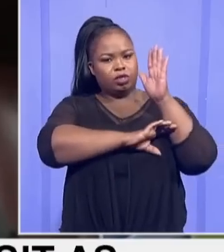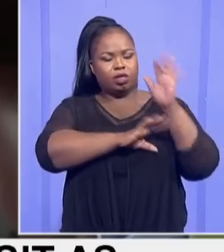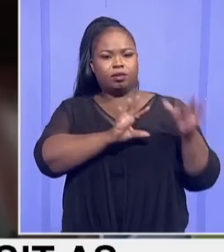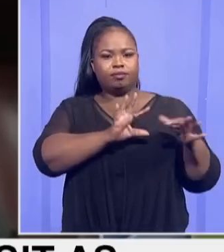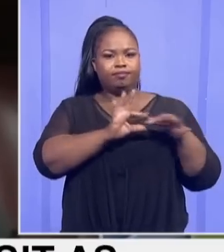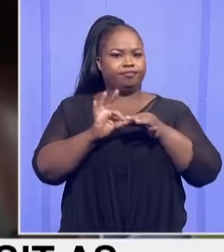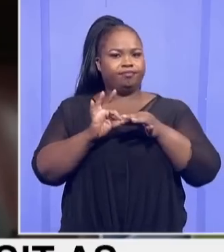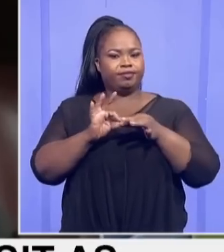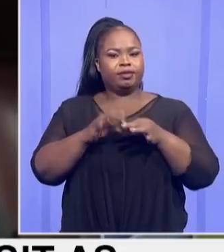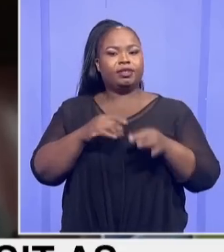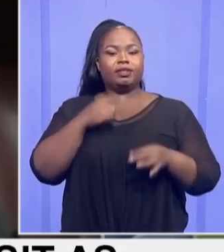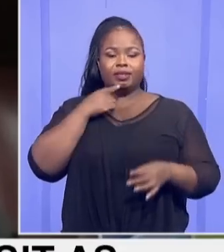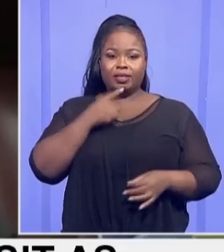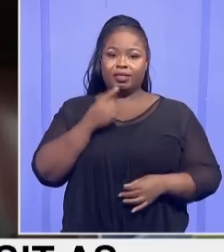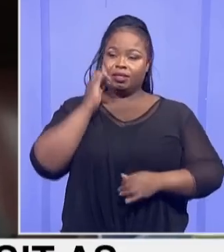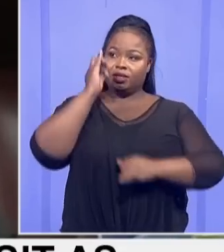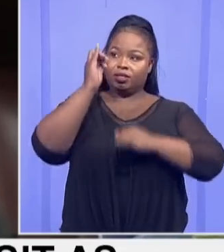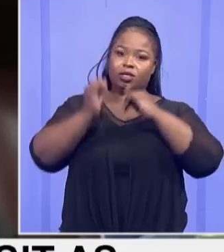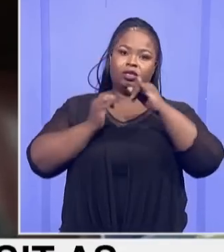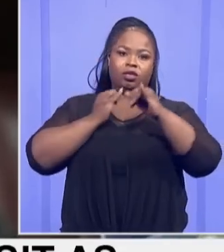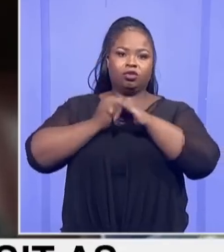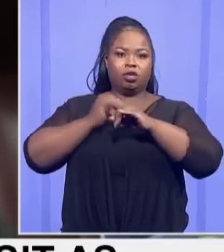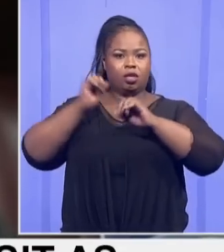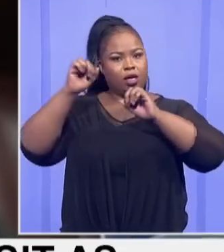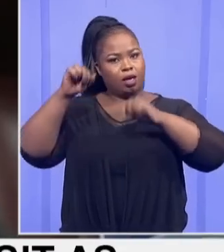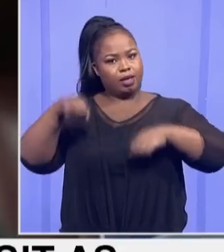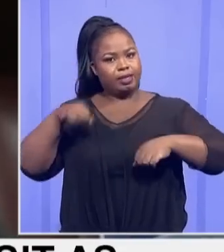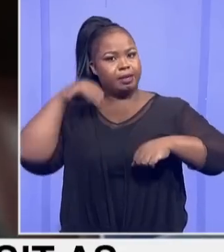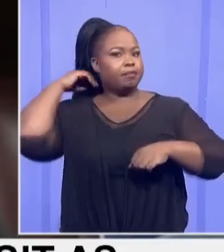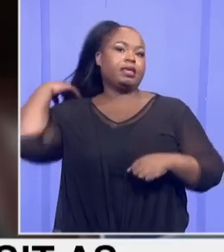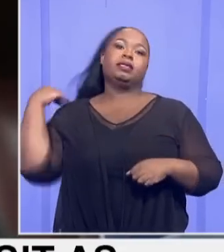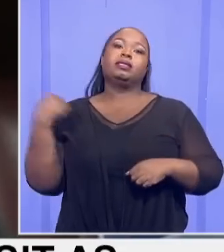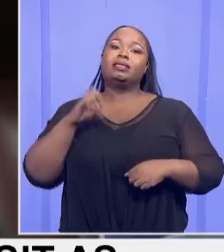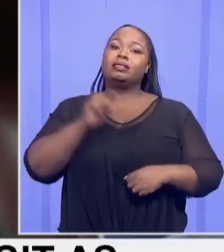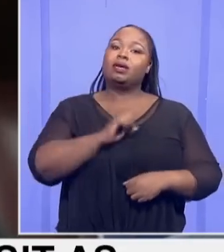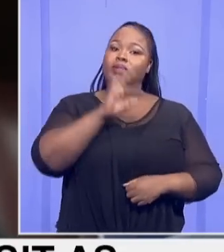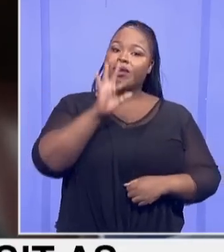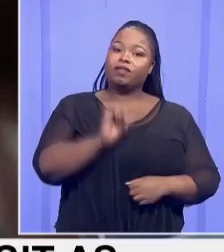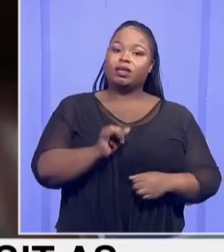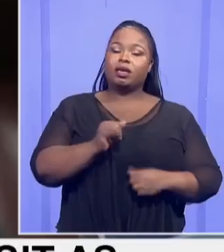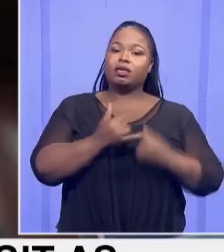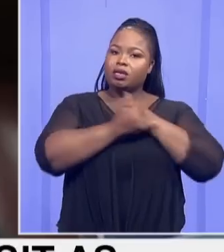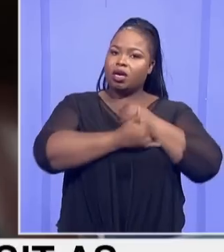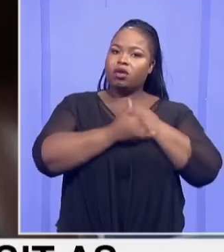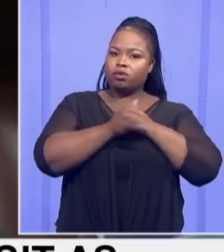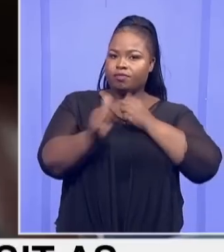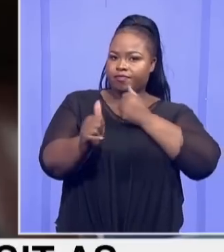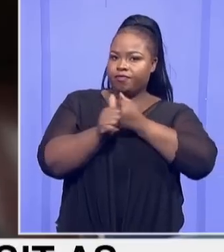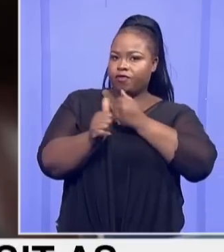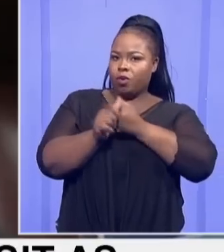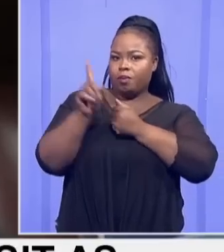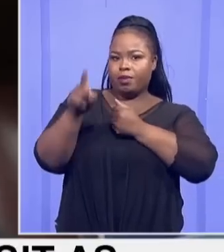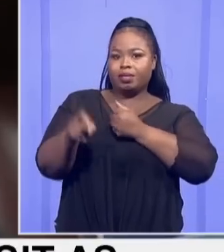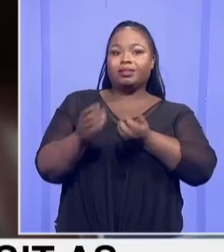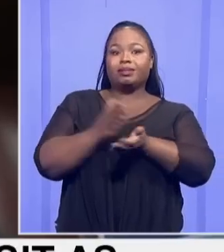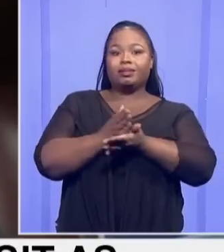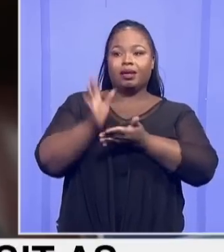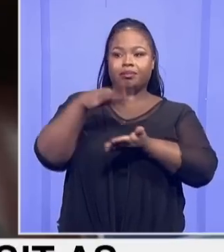that international agreements bind the Republic, especially those that have been